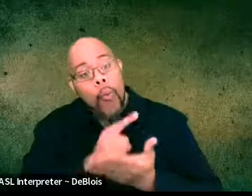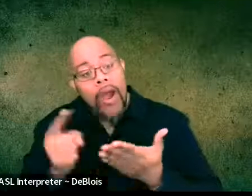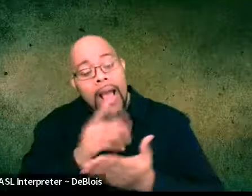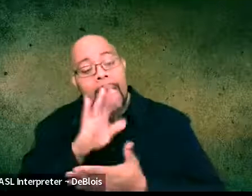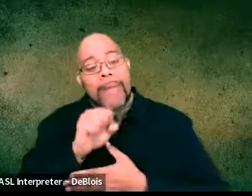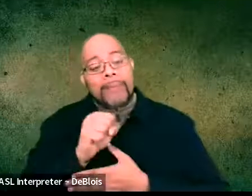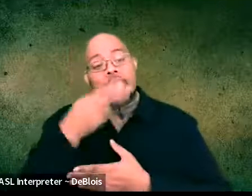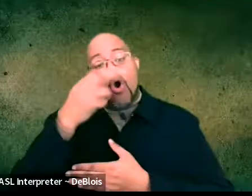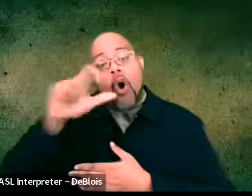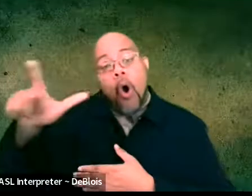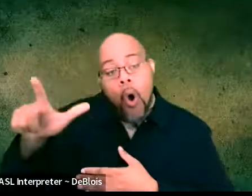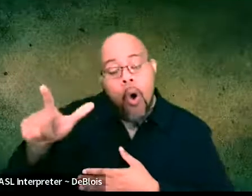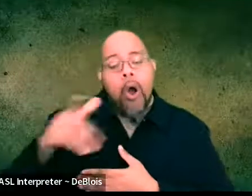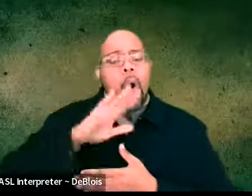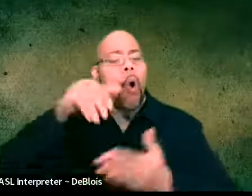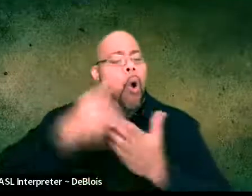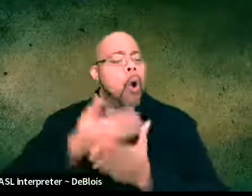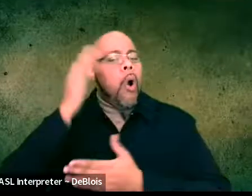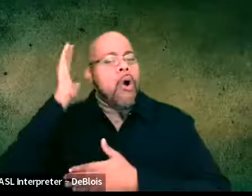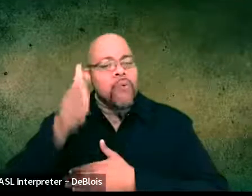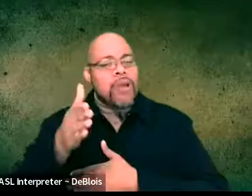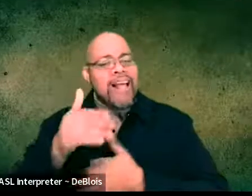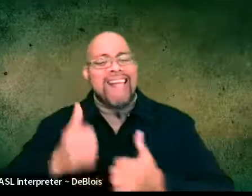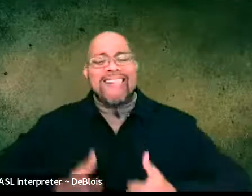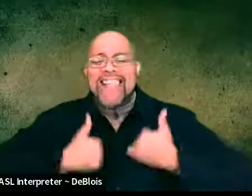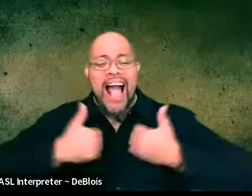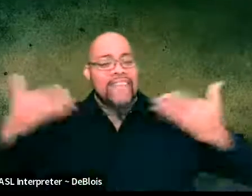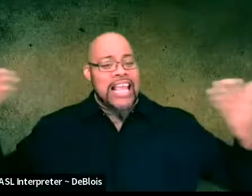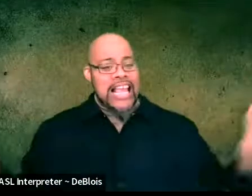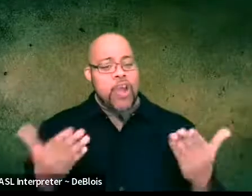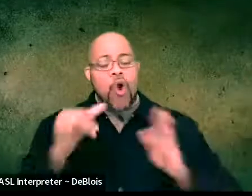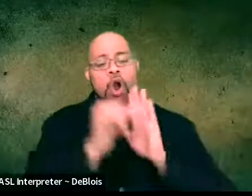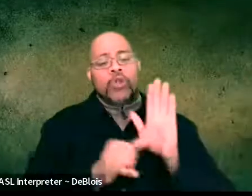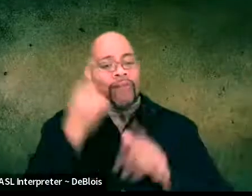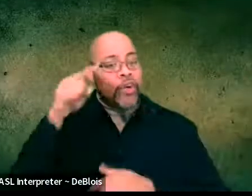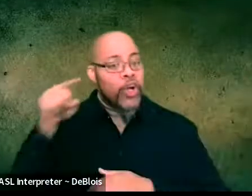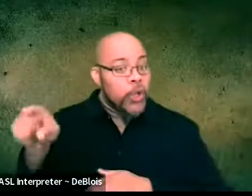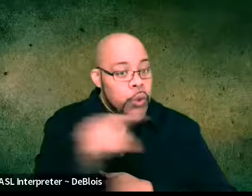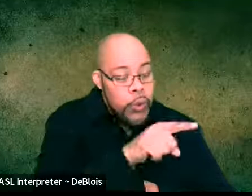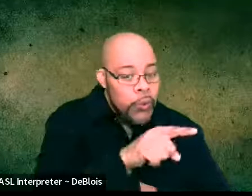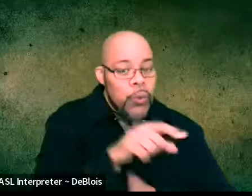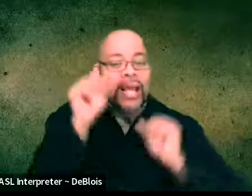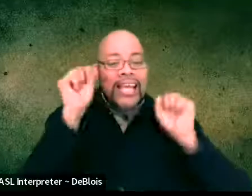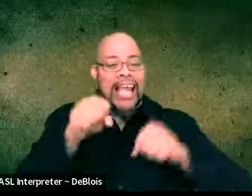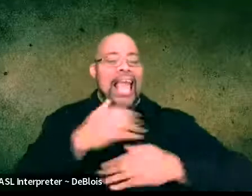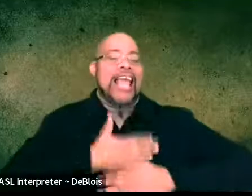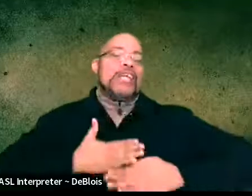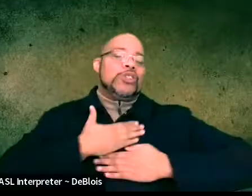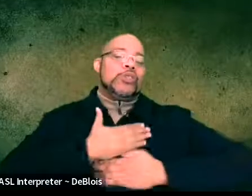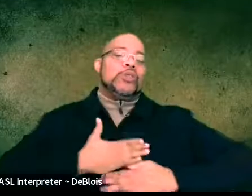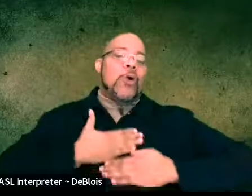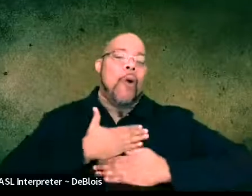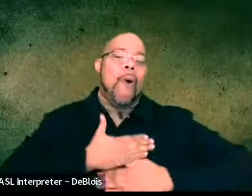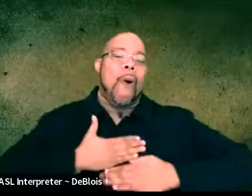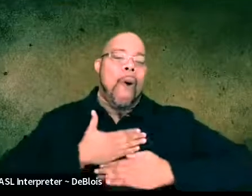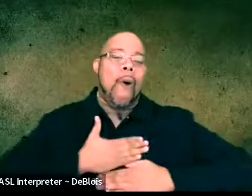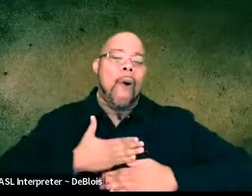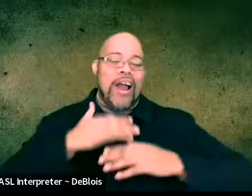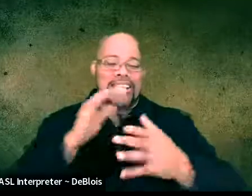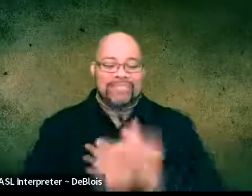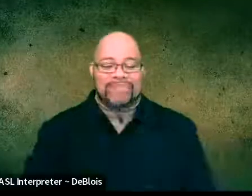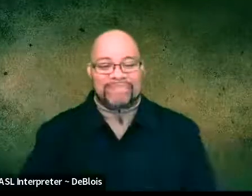Bims Hall, and they'll all be live right here on YouTube for you to enjoy.